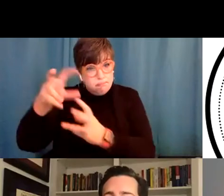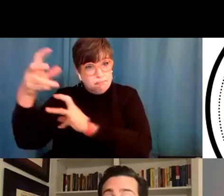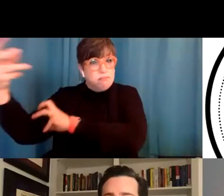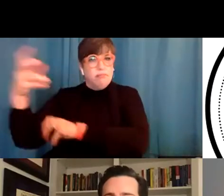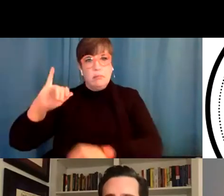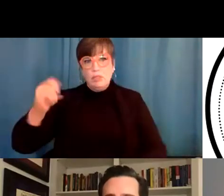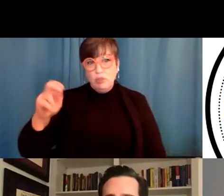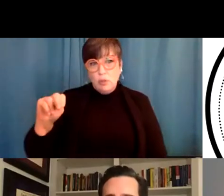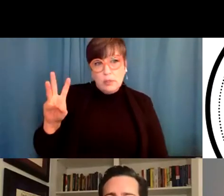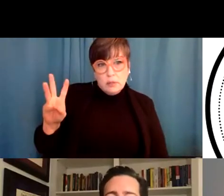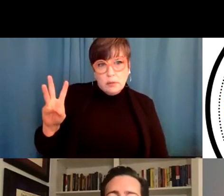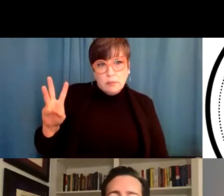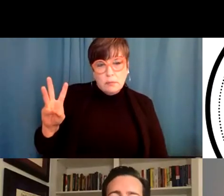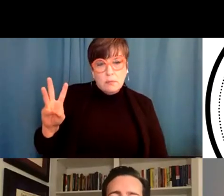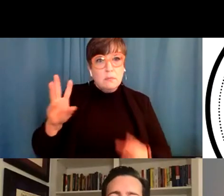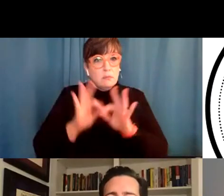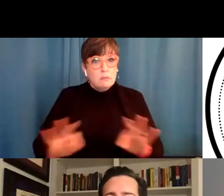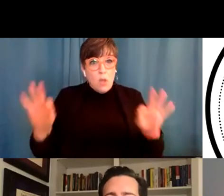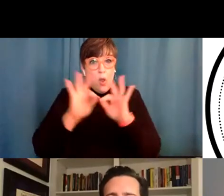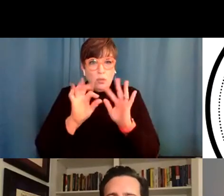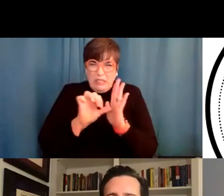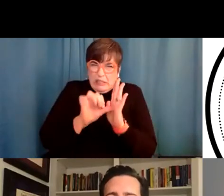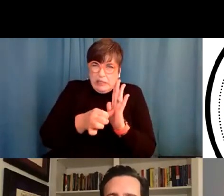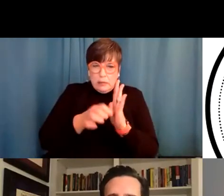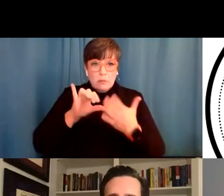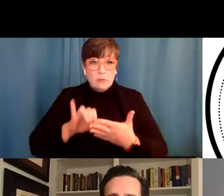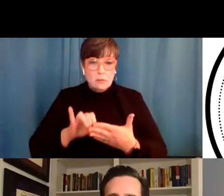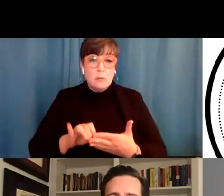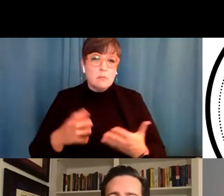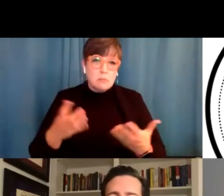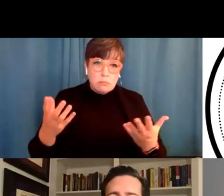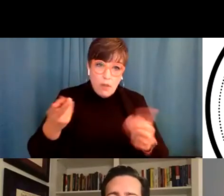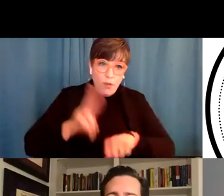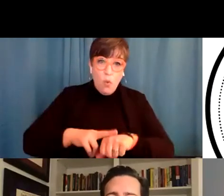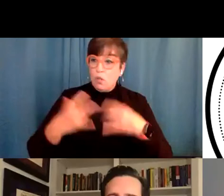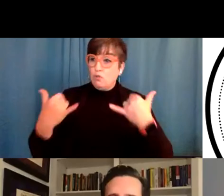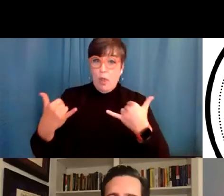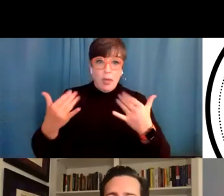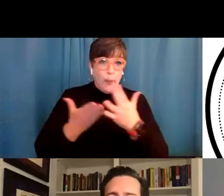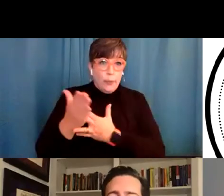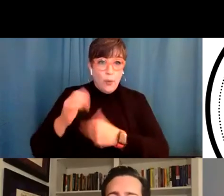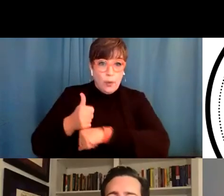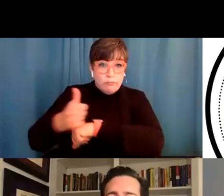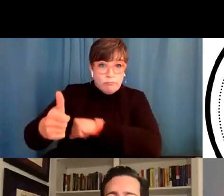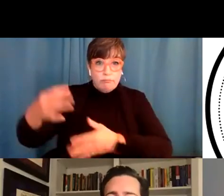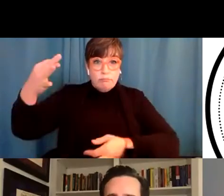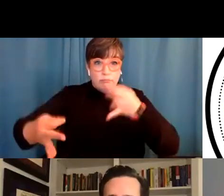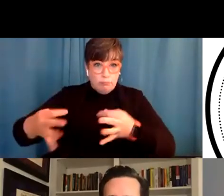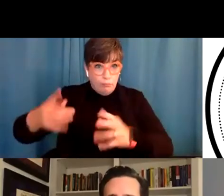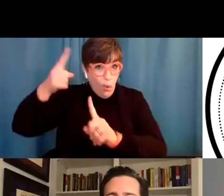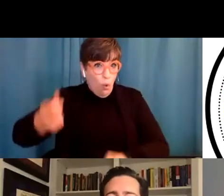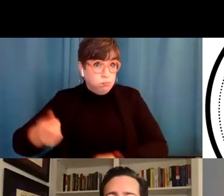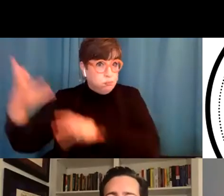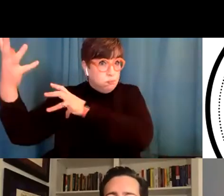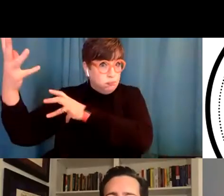it's important to underscore that. Of course, he's being impeached for that right now, and there'll be a trial in the Senate. But the main point